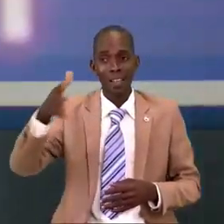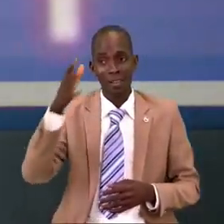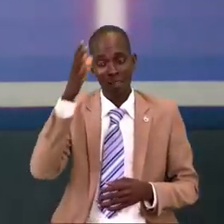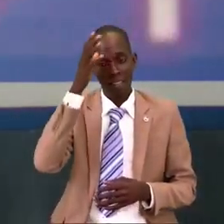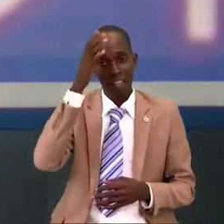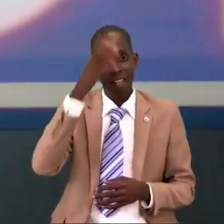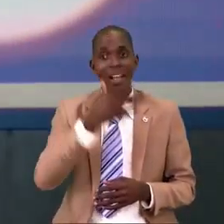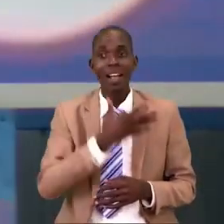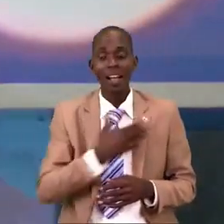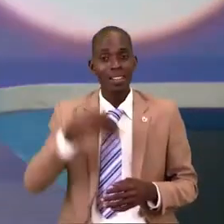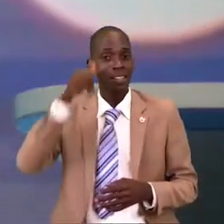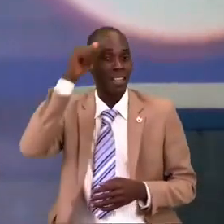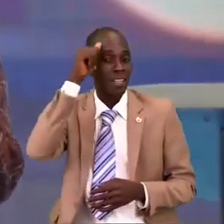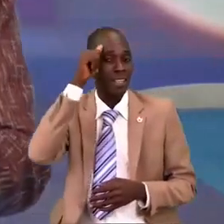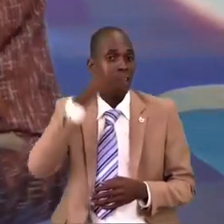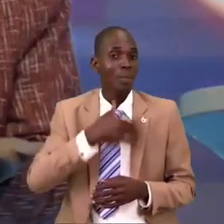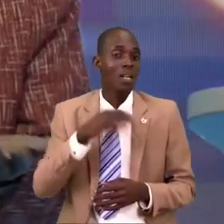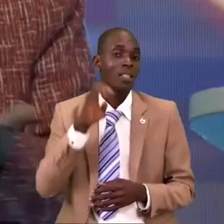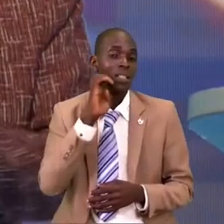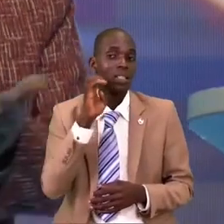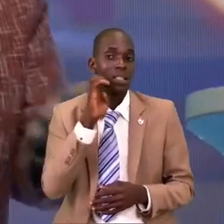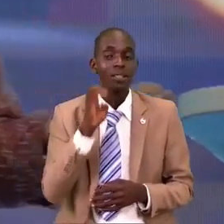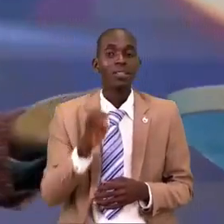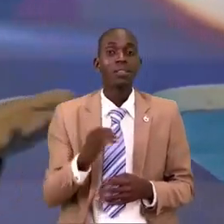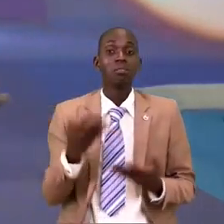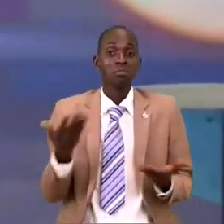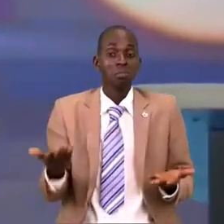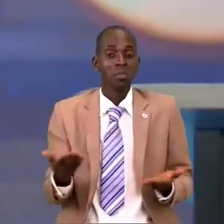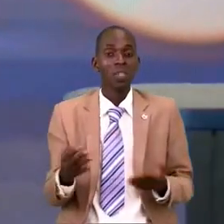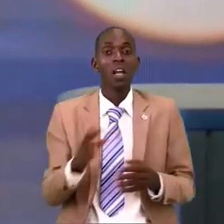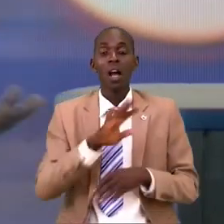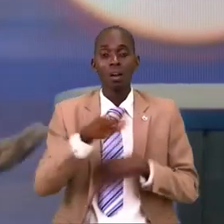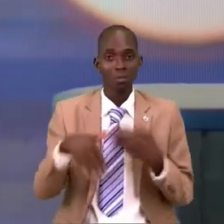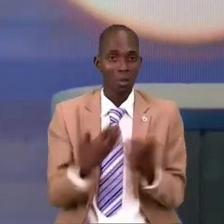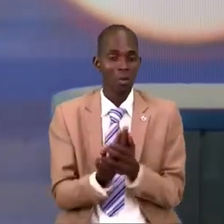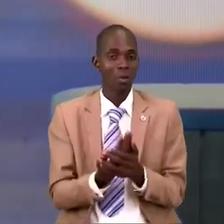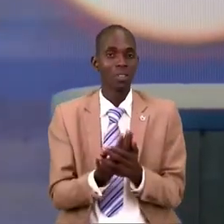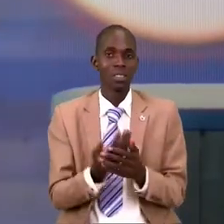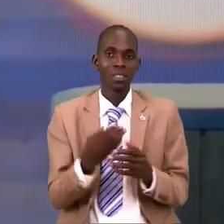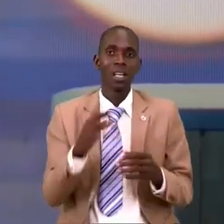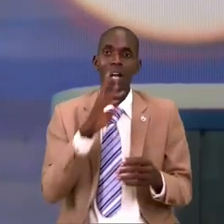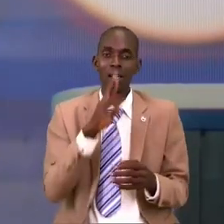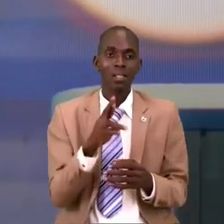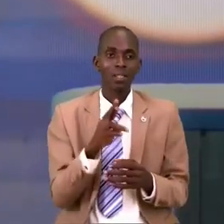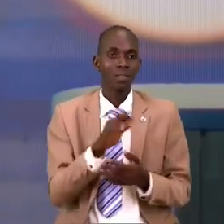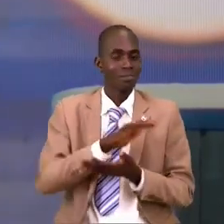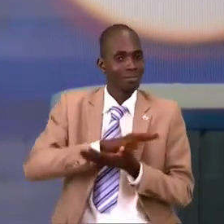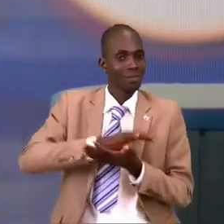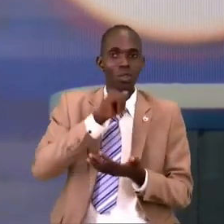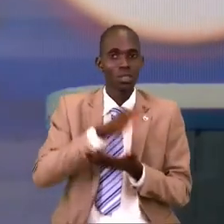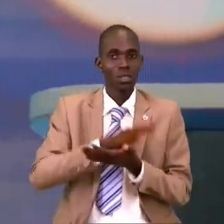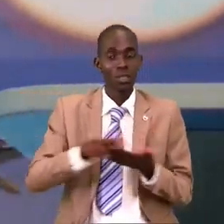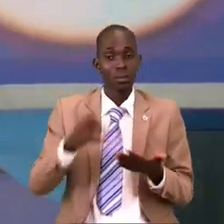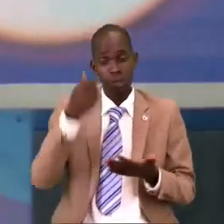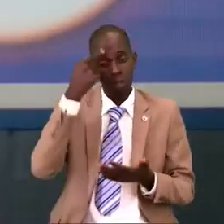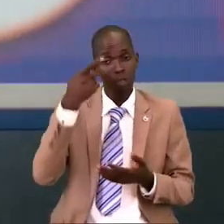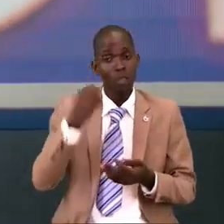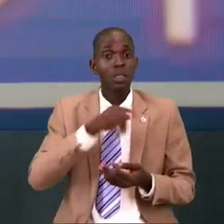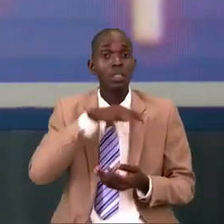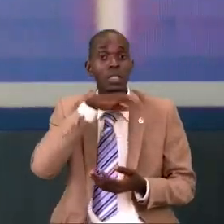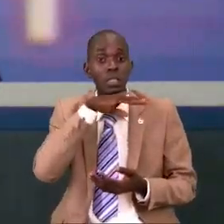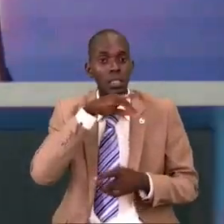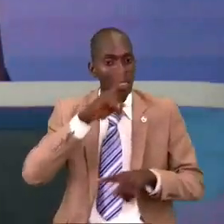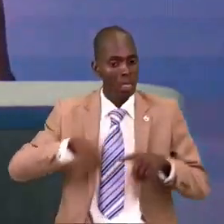cannot bring forth a clean person, because Adam and Eve from the very beginning